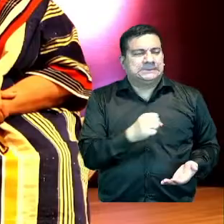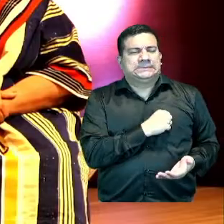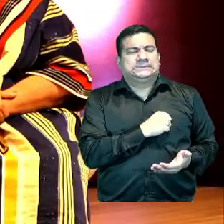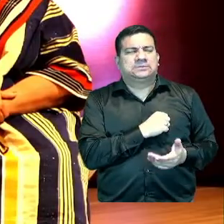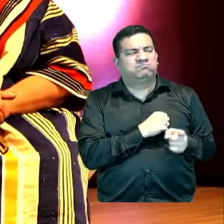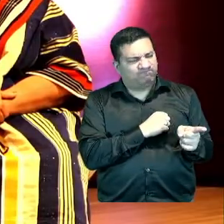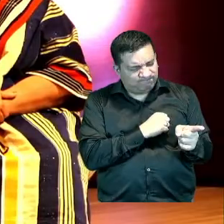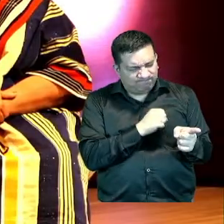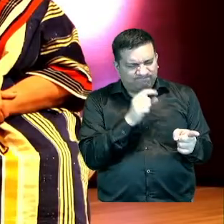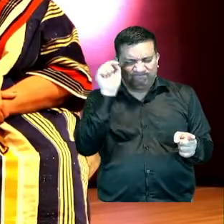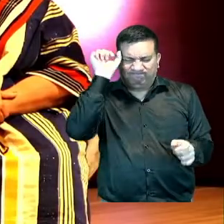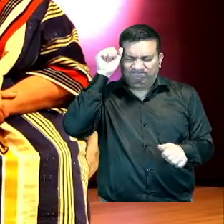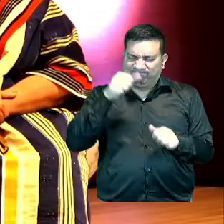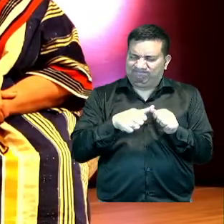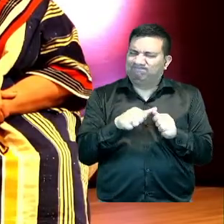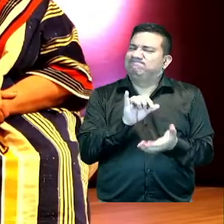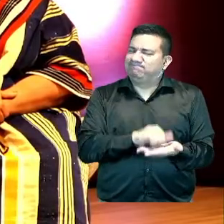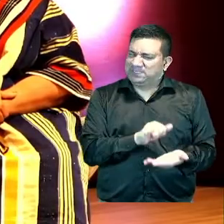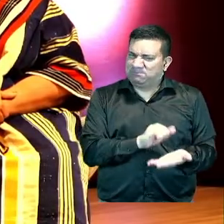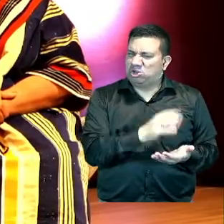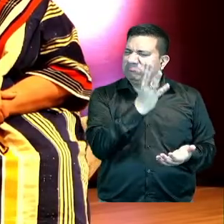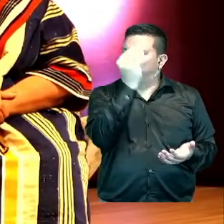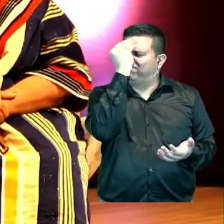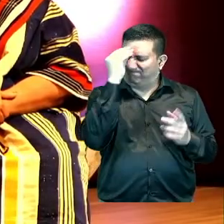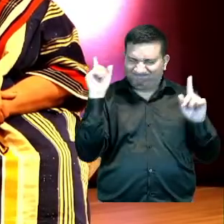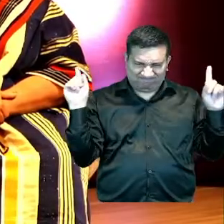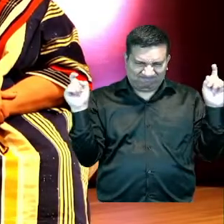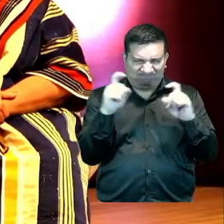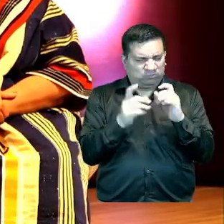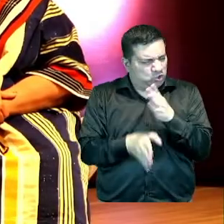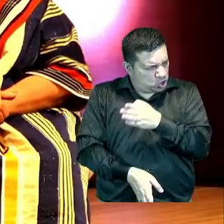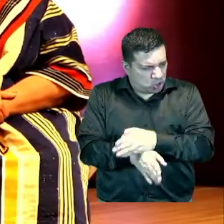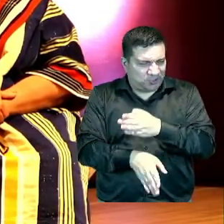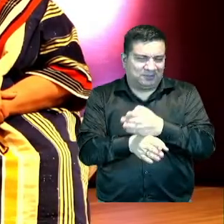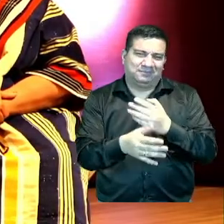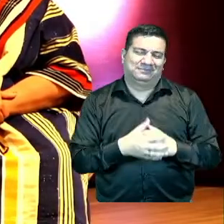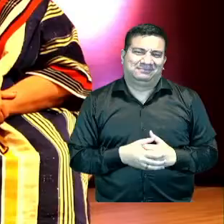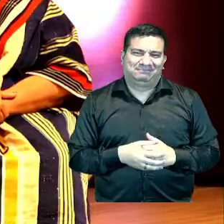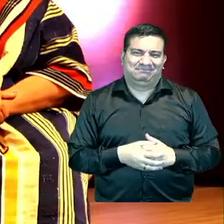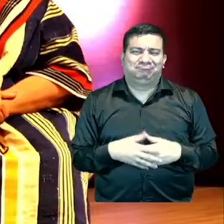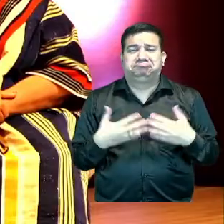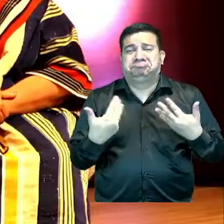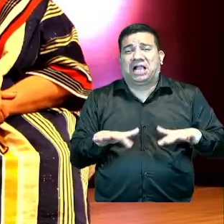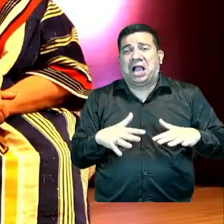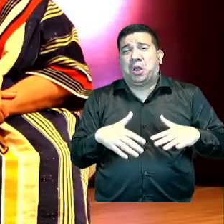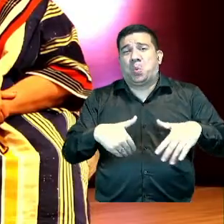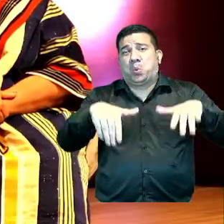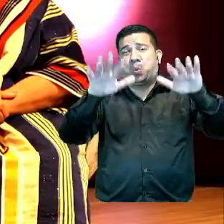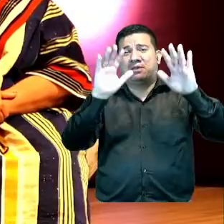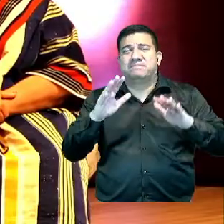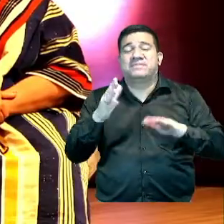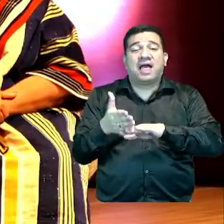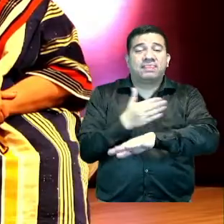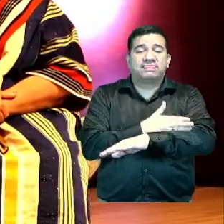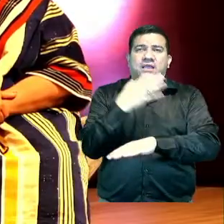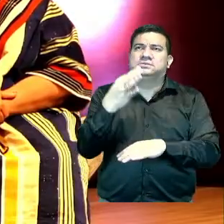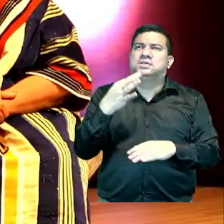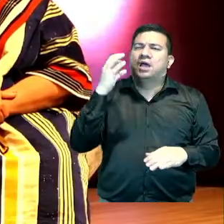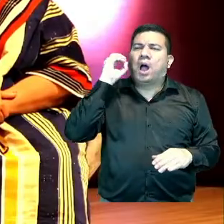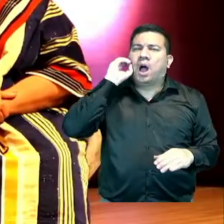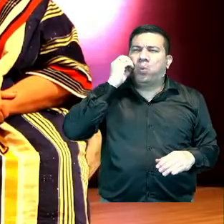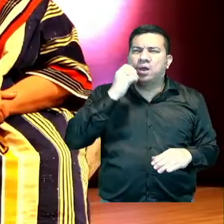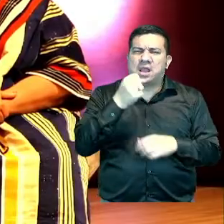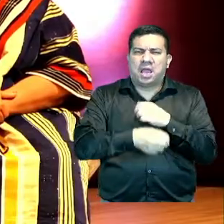Stories that have also inspired us to tread this path. Our ancestors arrived